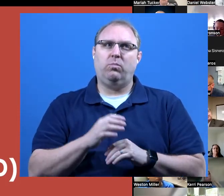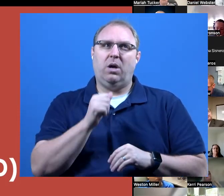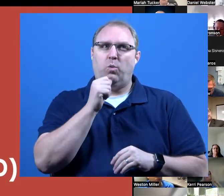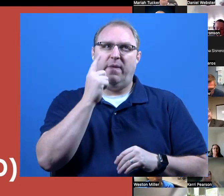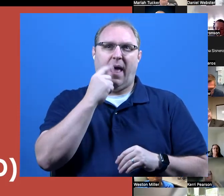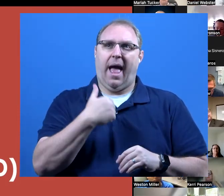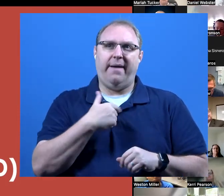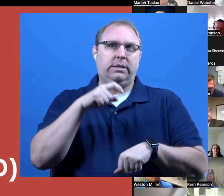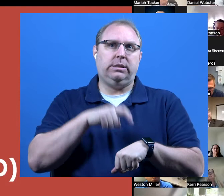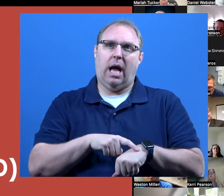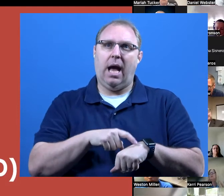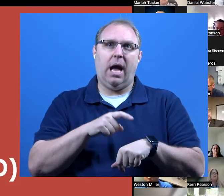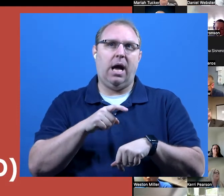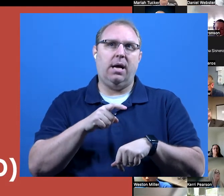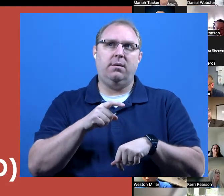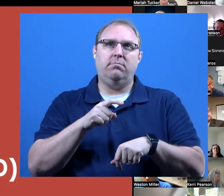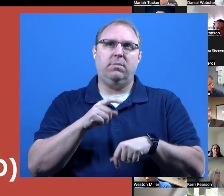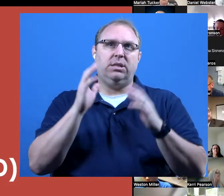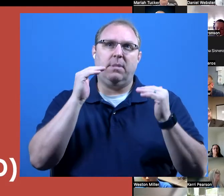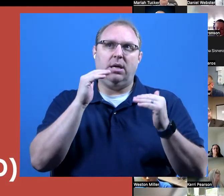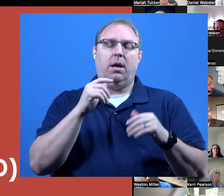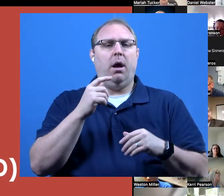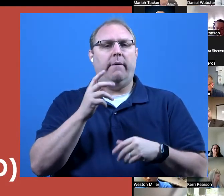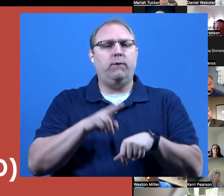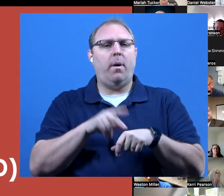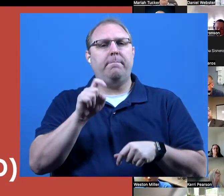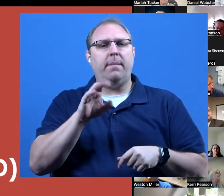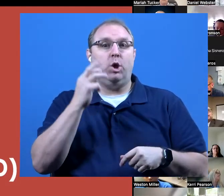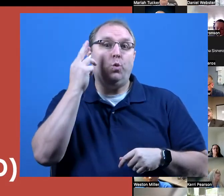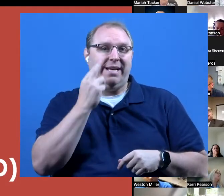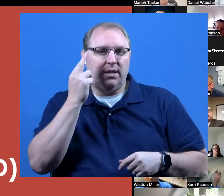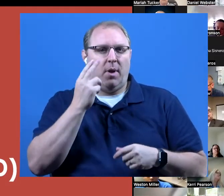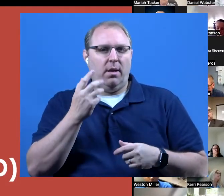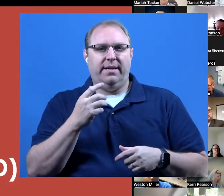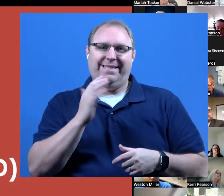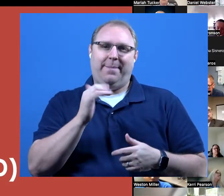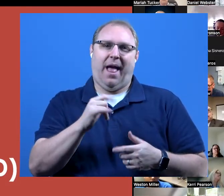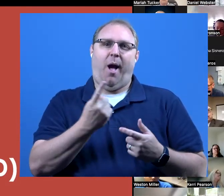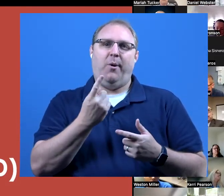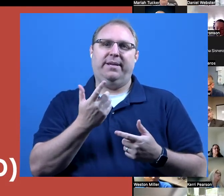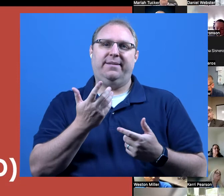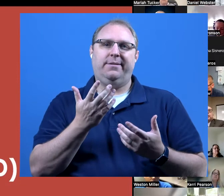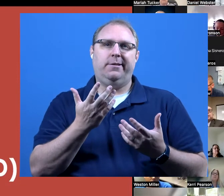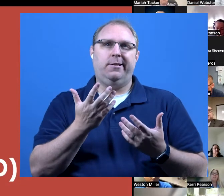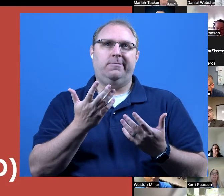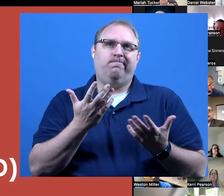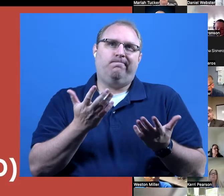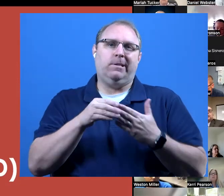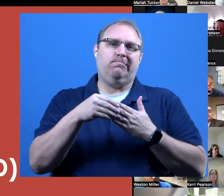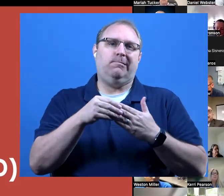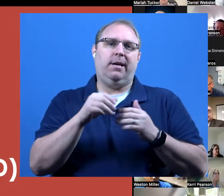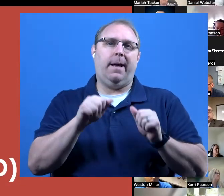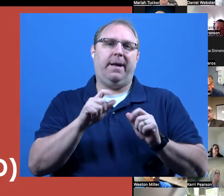to ADA is what's reasonable. I think the answer there is going to be no, there is not